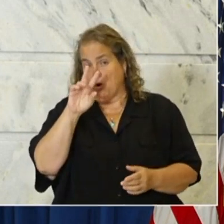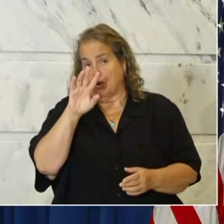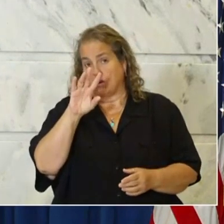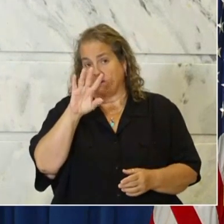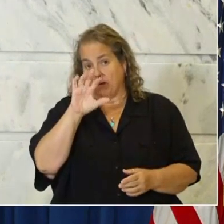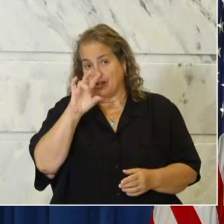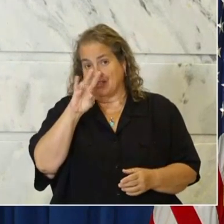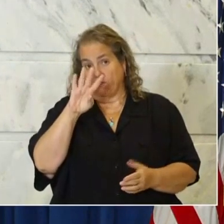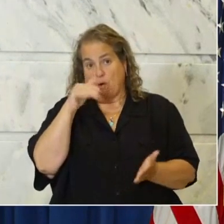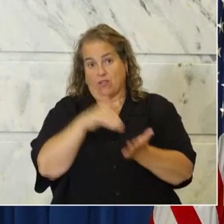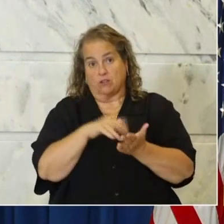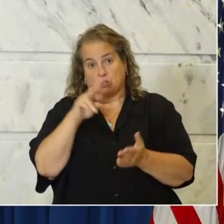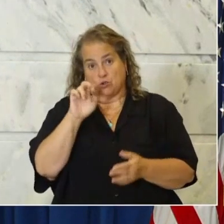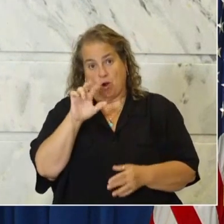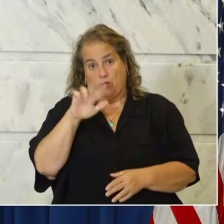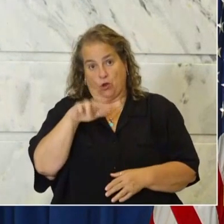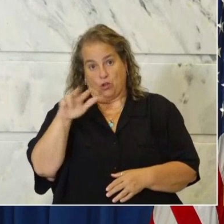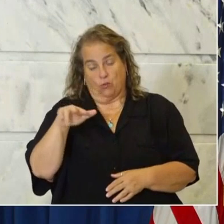574,233. That's